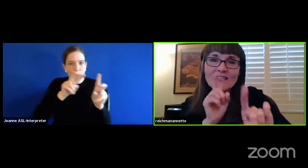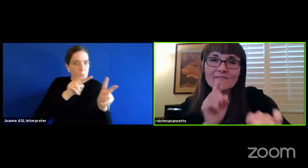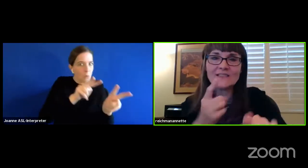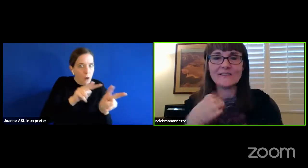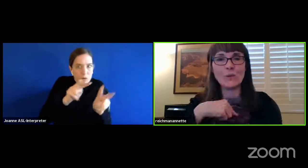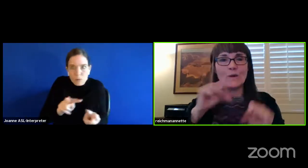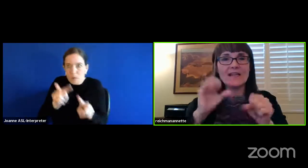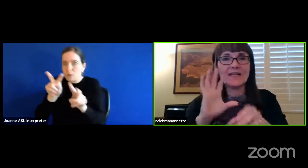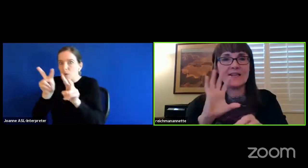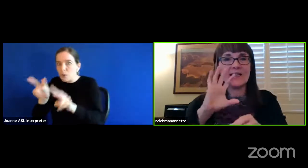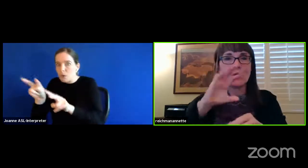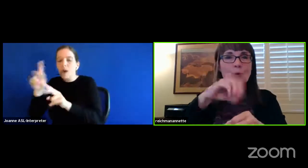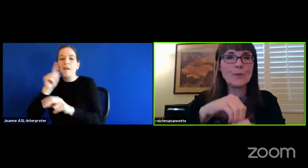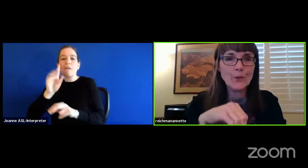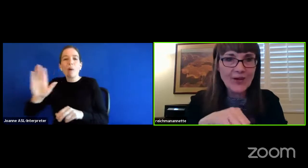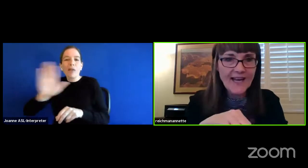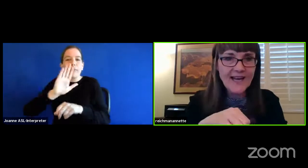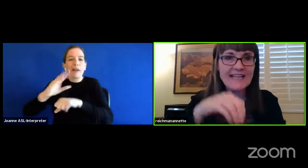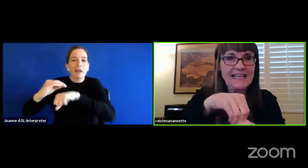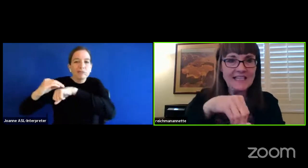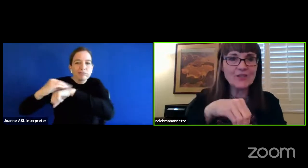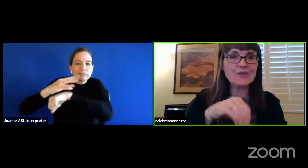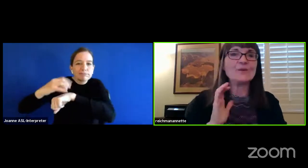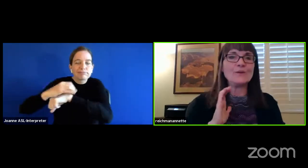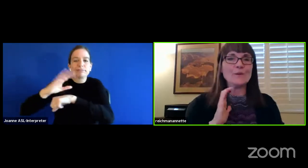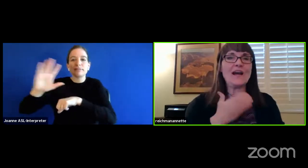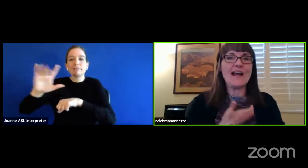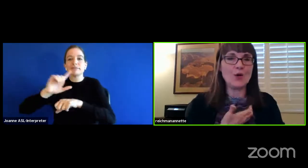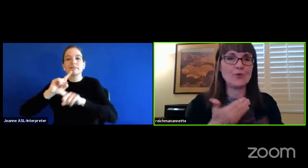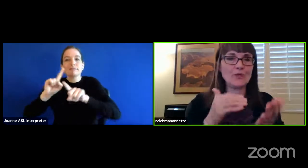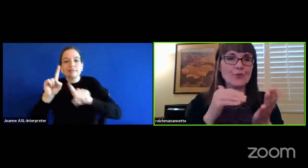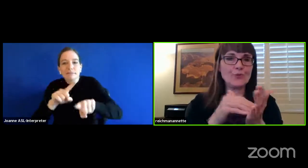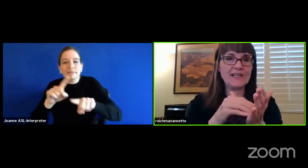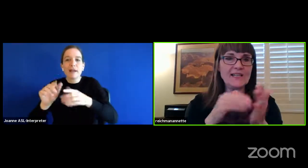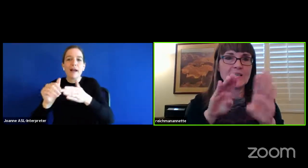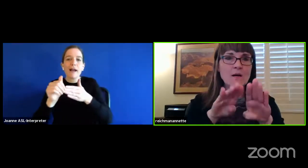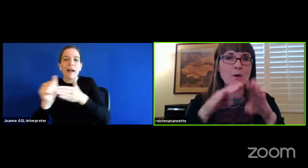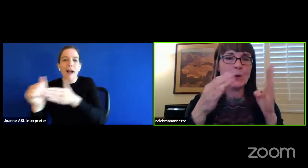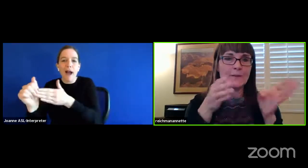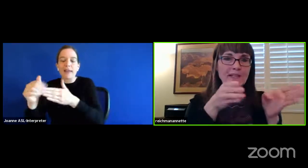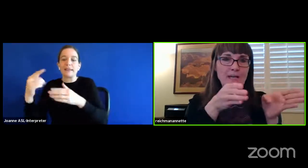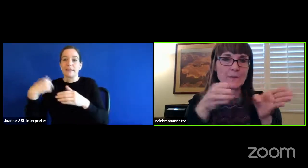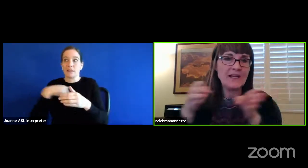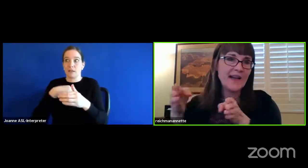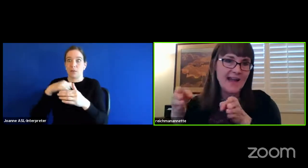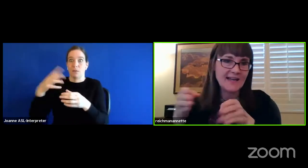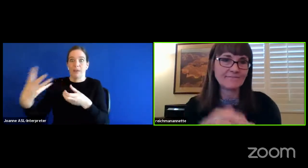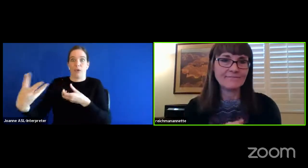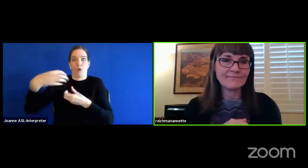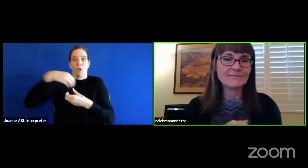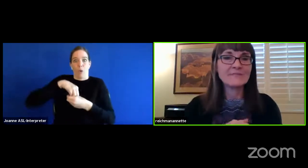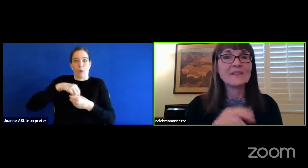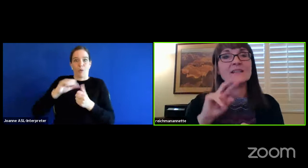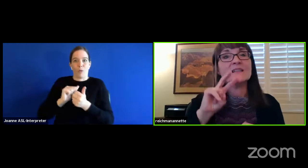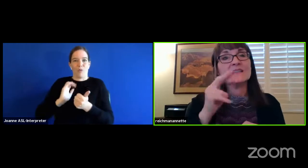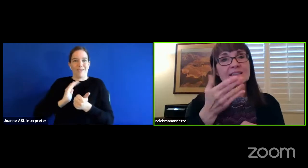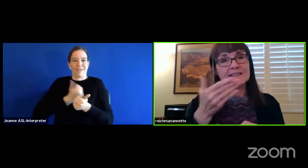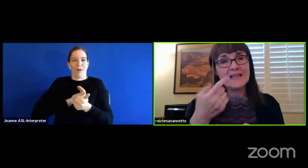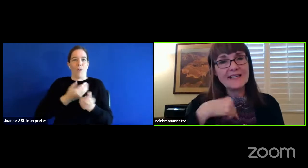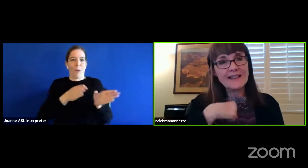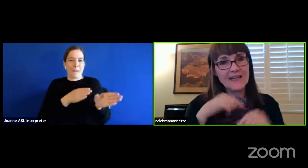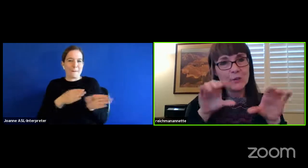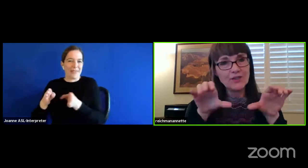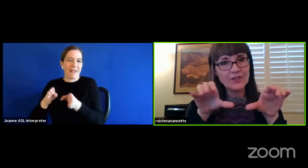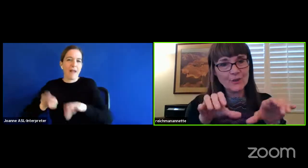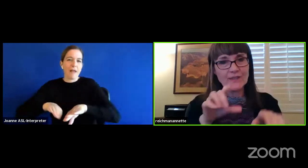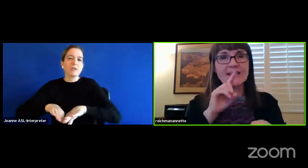directives that we can incorporate into our reopening plan. The